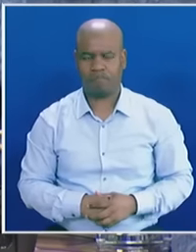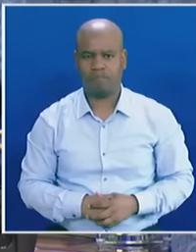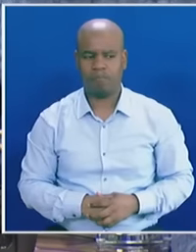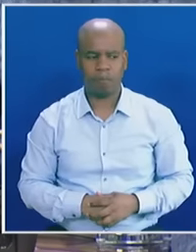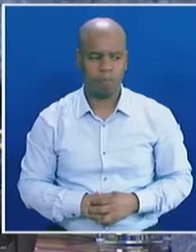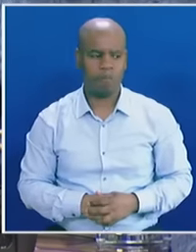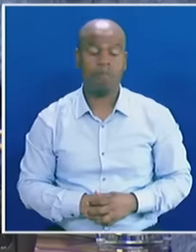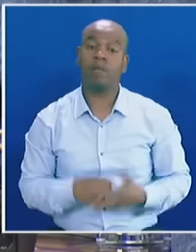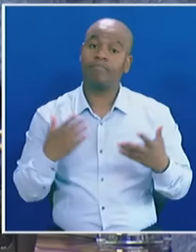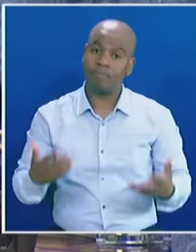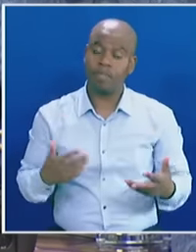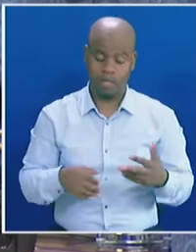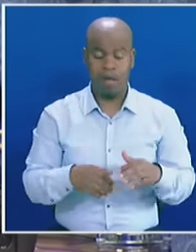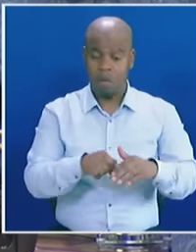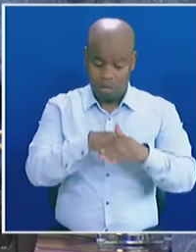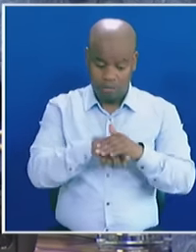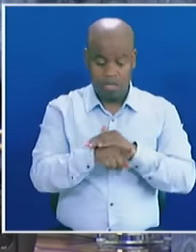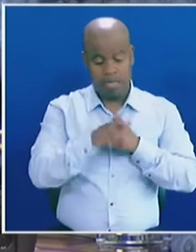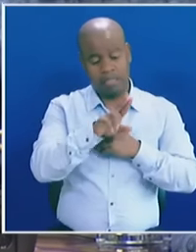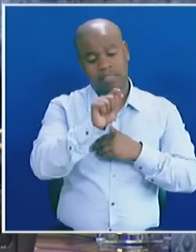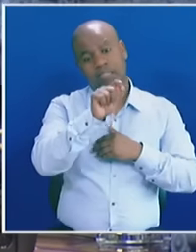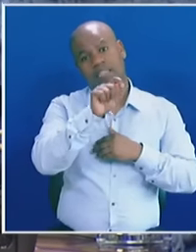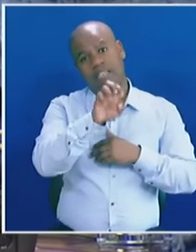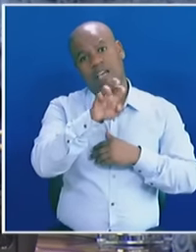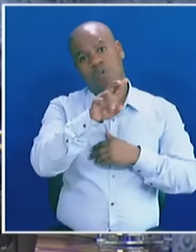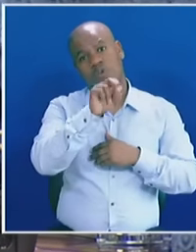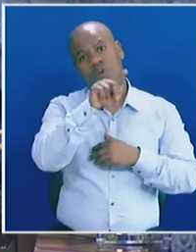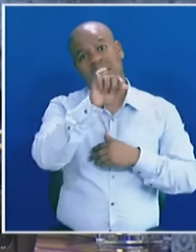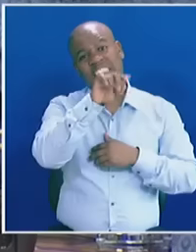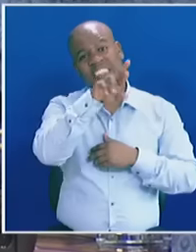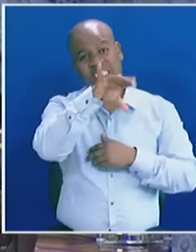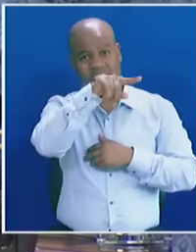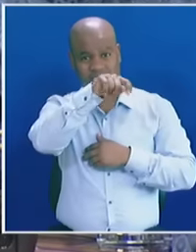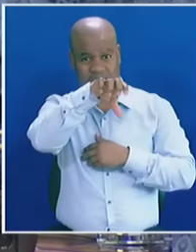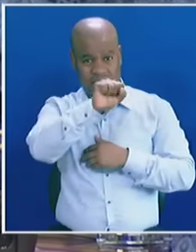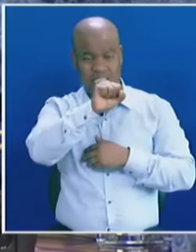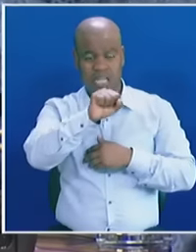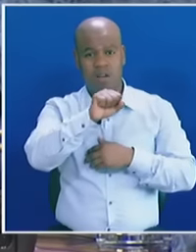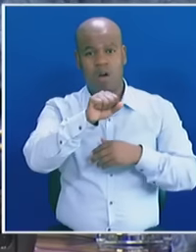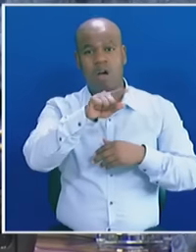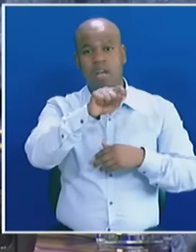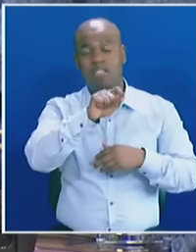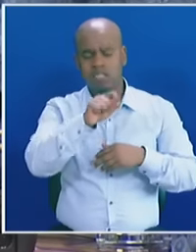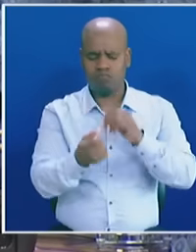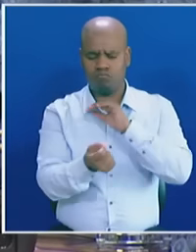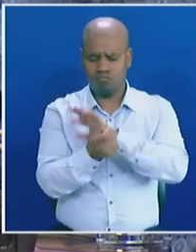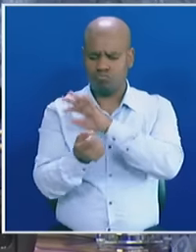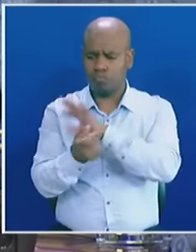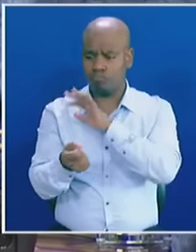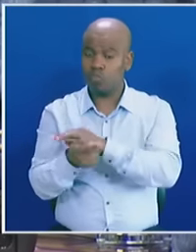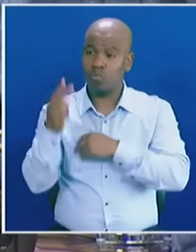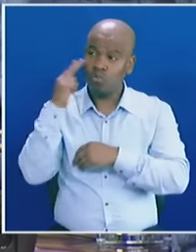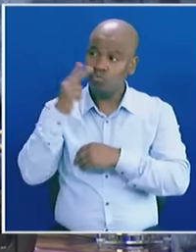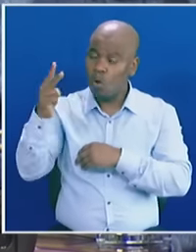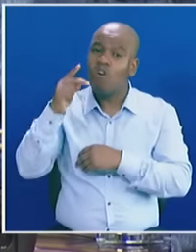the terrorist activities growing daily all over the world, as we saw in Germany, in France, in Nigeria,